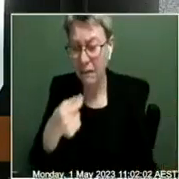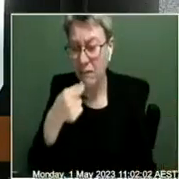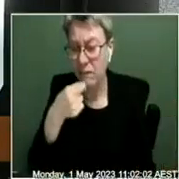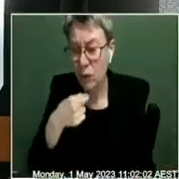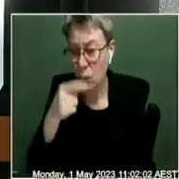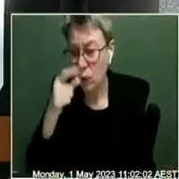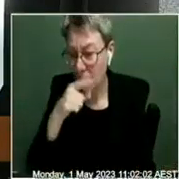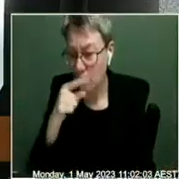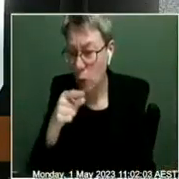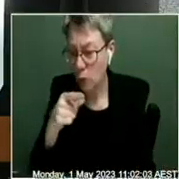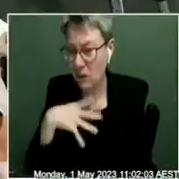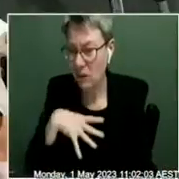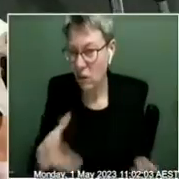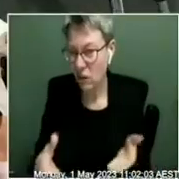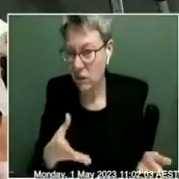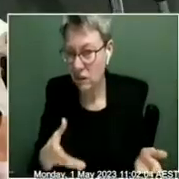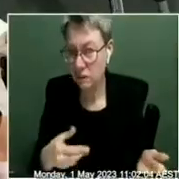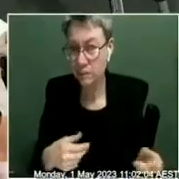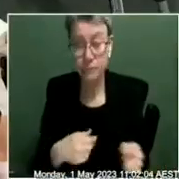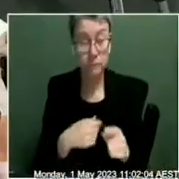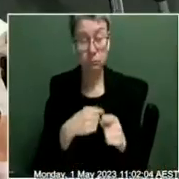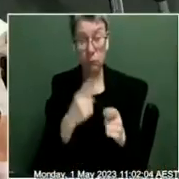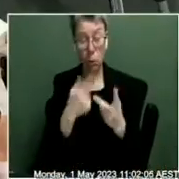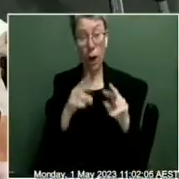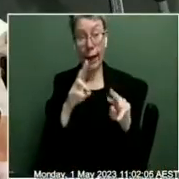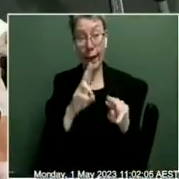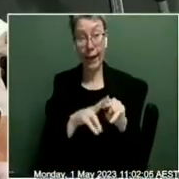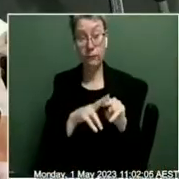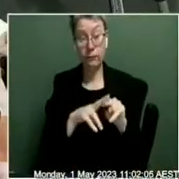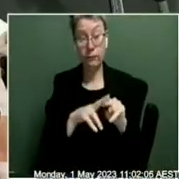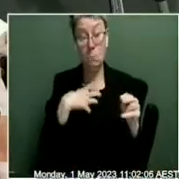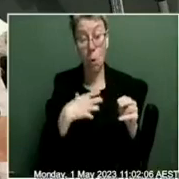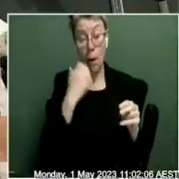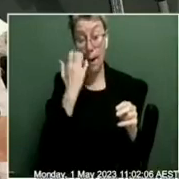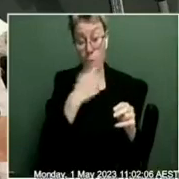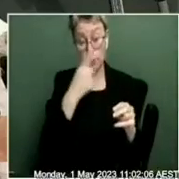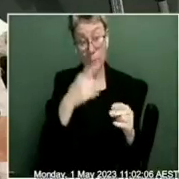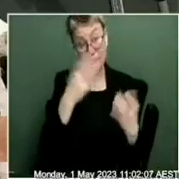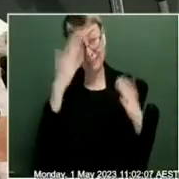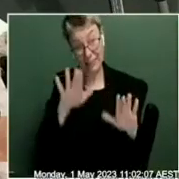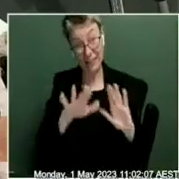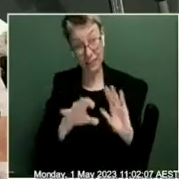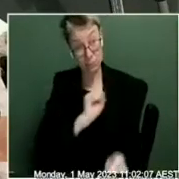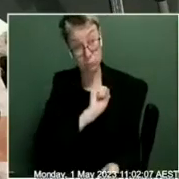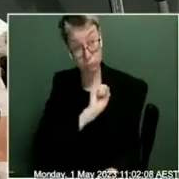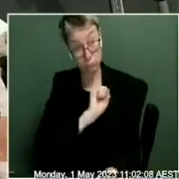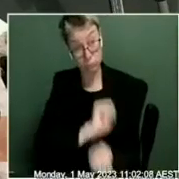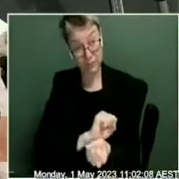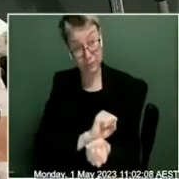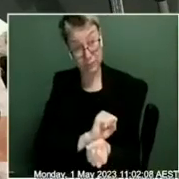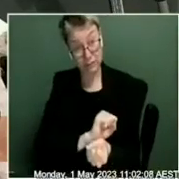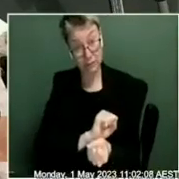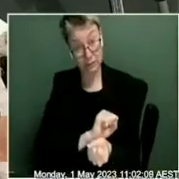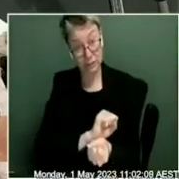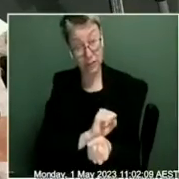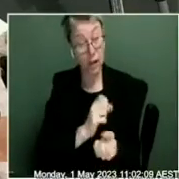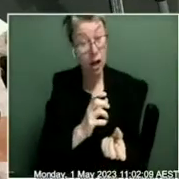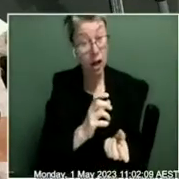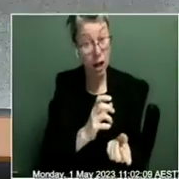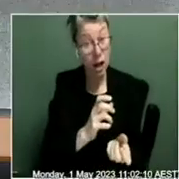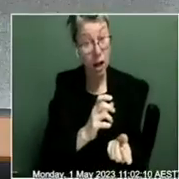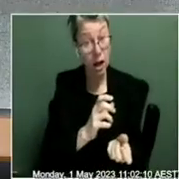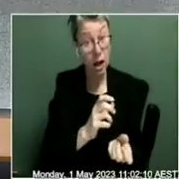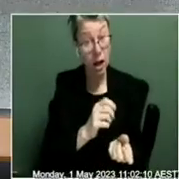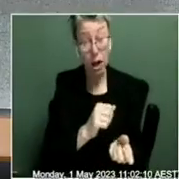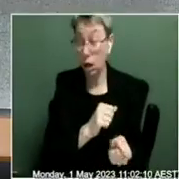that you'd like to speak. Oh, I think as Ms Williams is talking about the capacity of some of those services, so that it would be... We were talking earlier